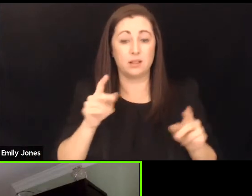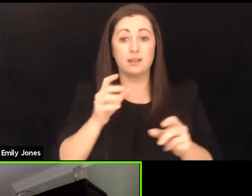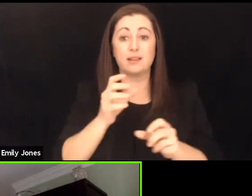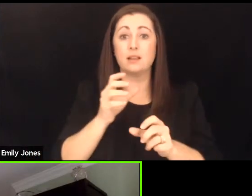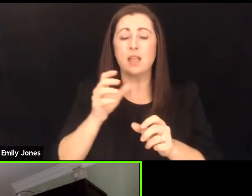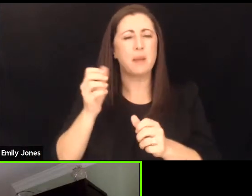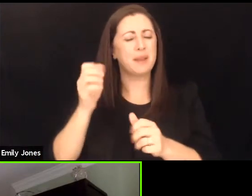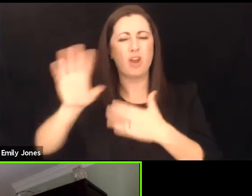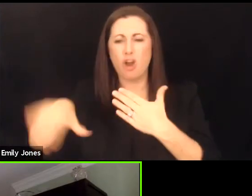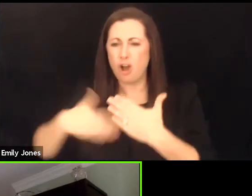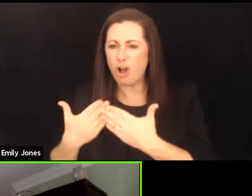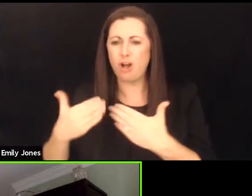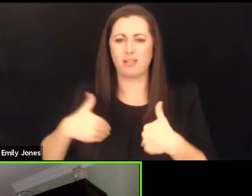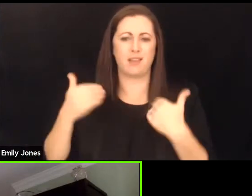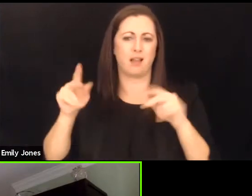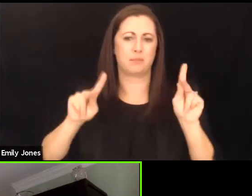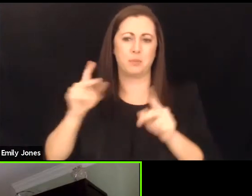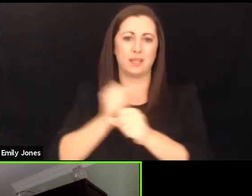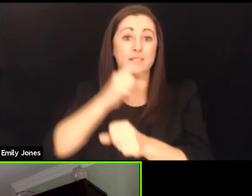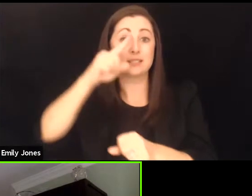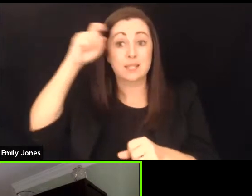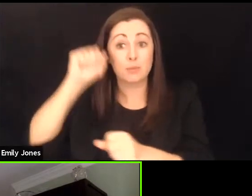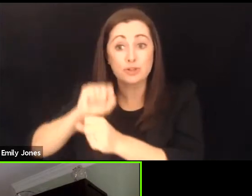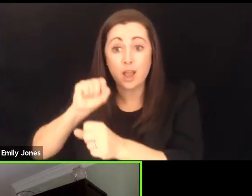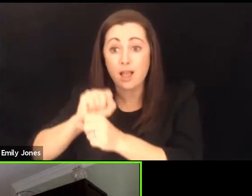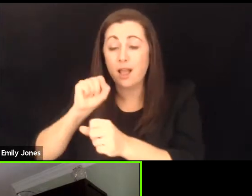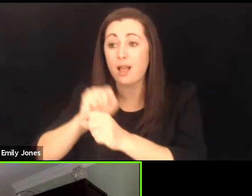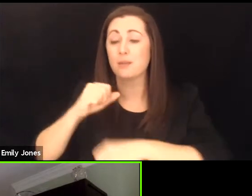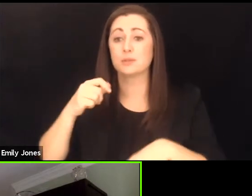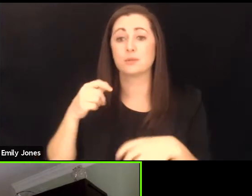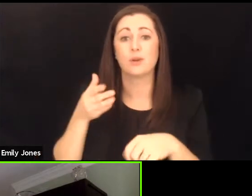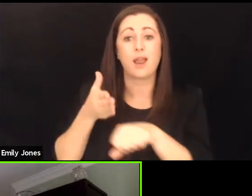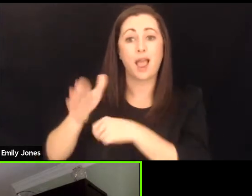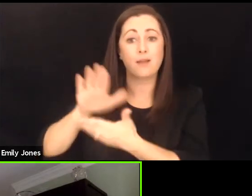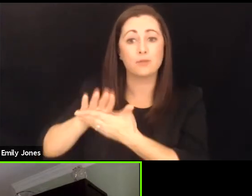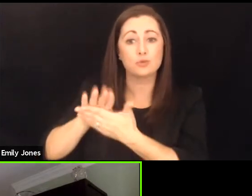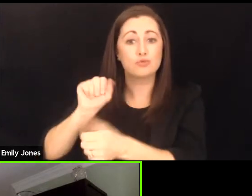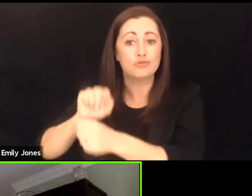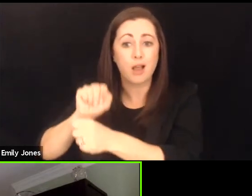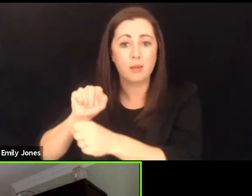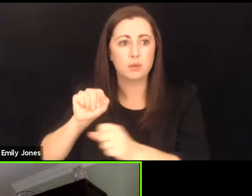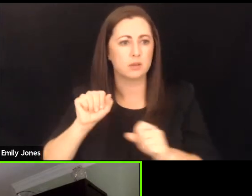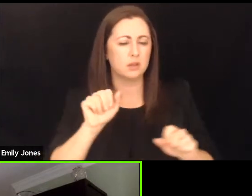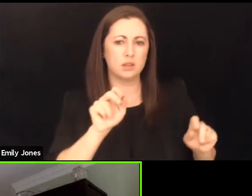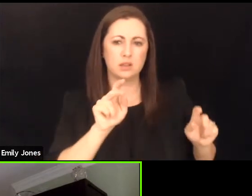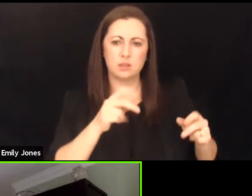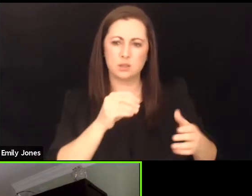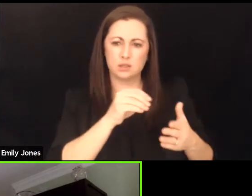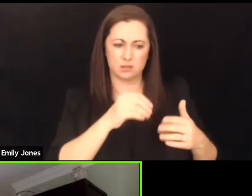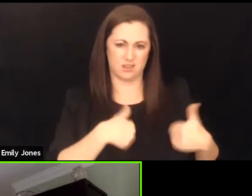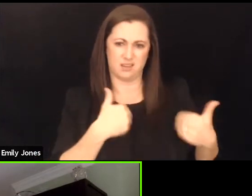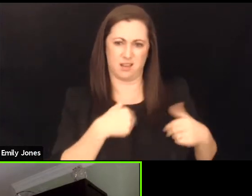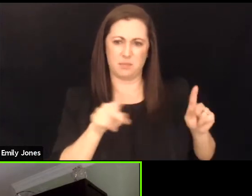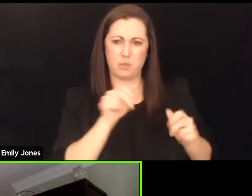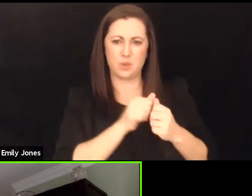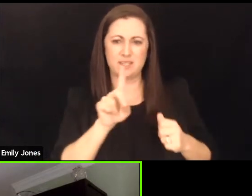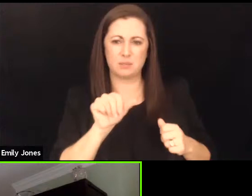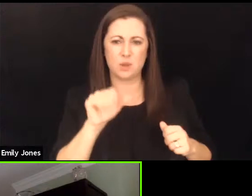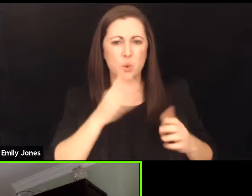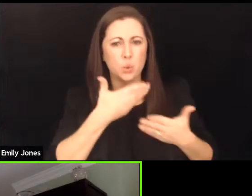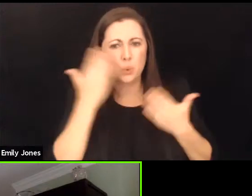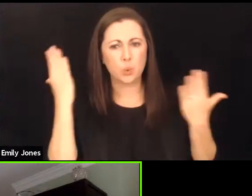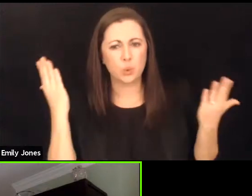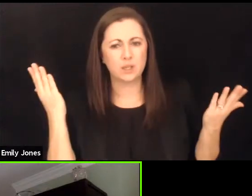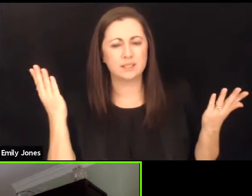and they get after school jobs, but not kids with disabilities. That's why I put that 15% set aside in there.